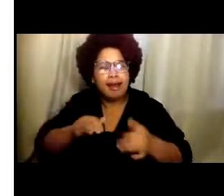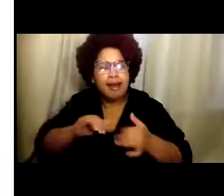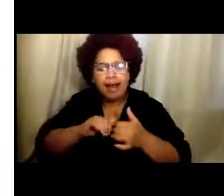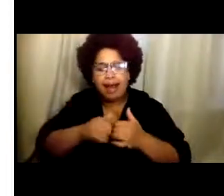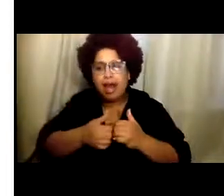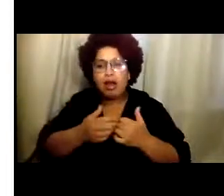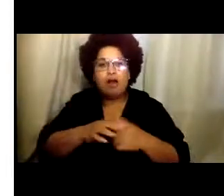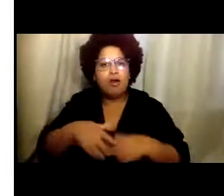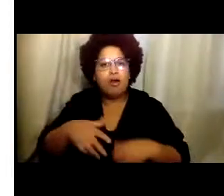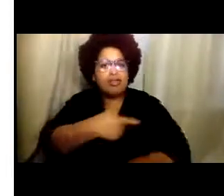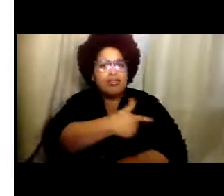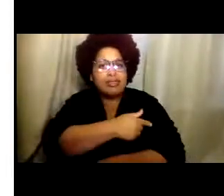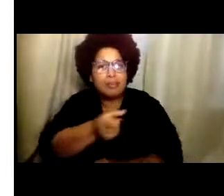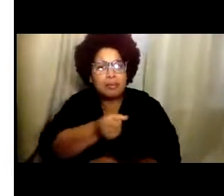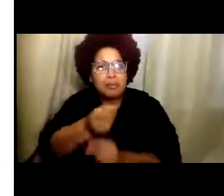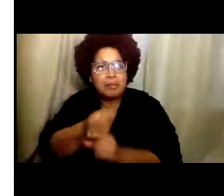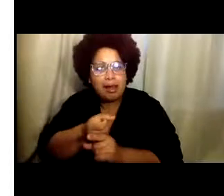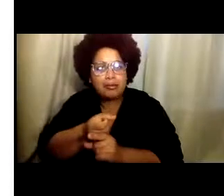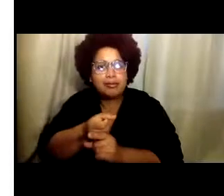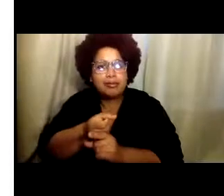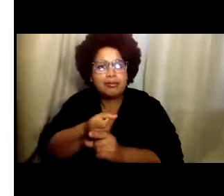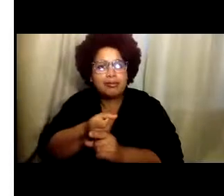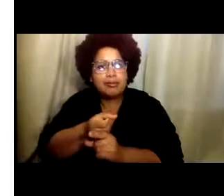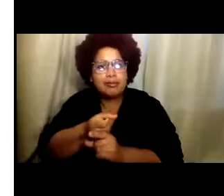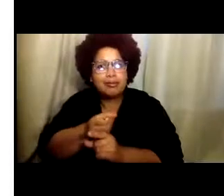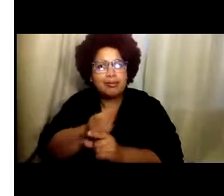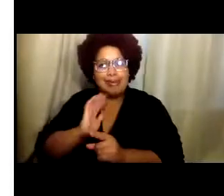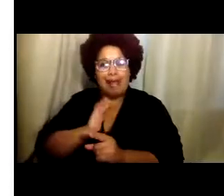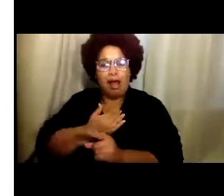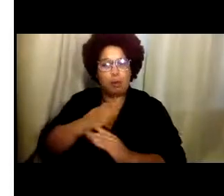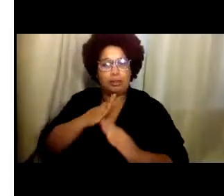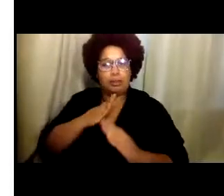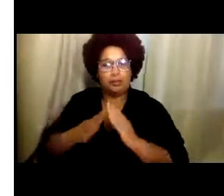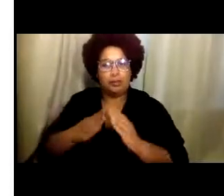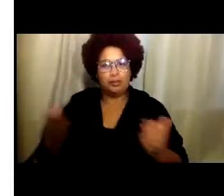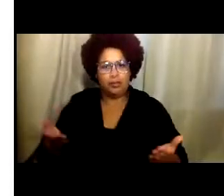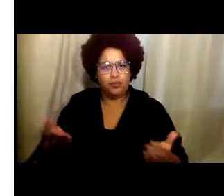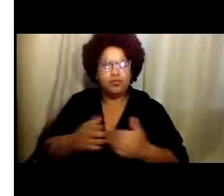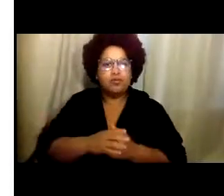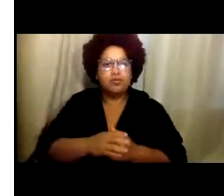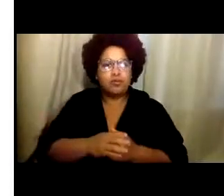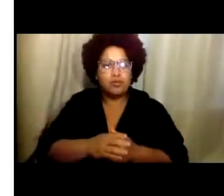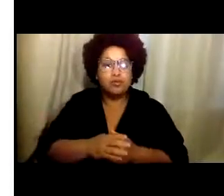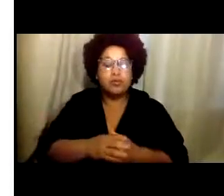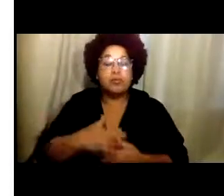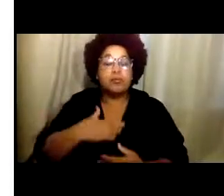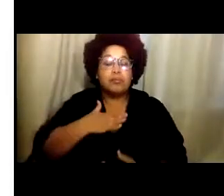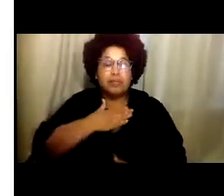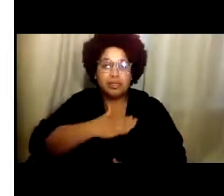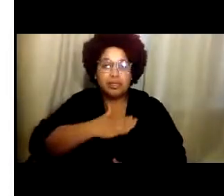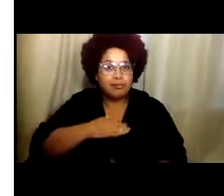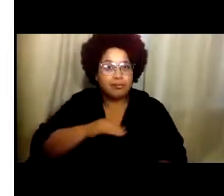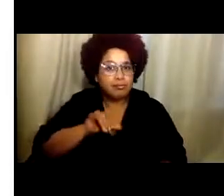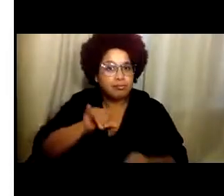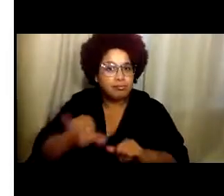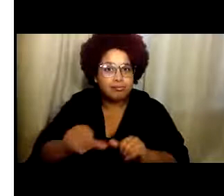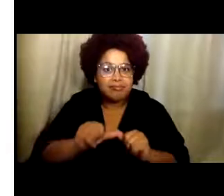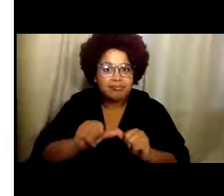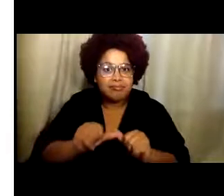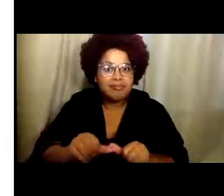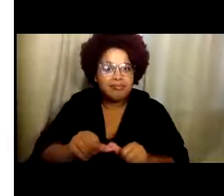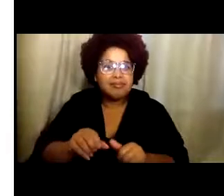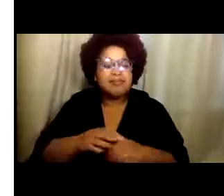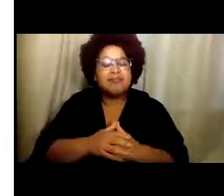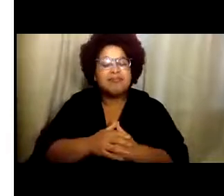specifically has impacted and affected our community here. So please make sure to stick around